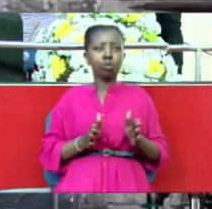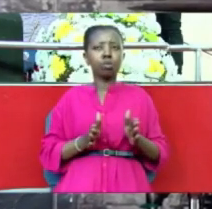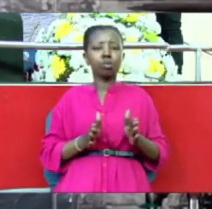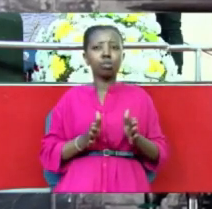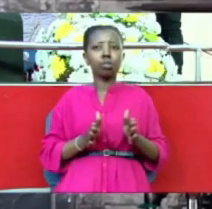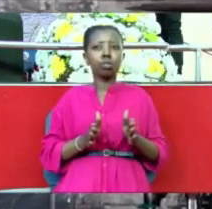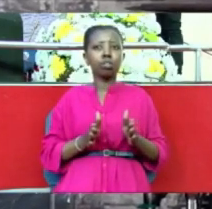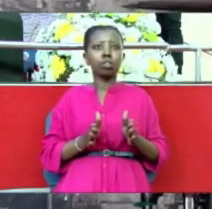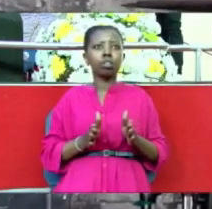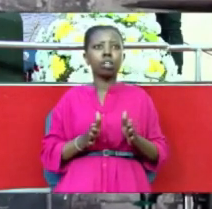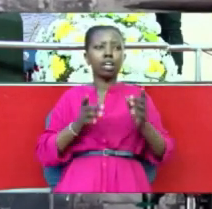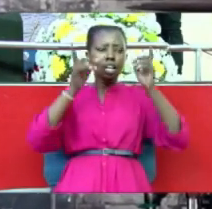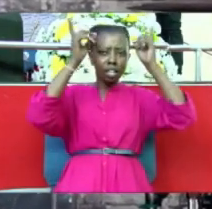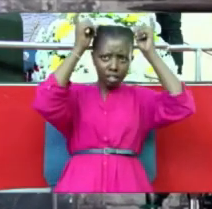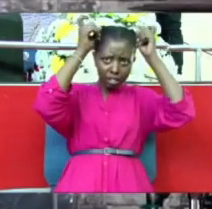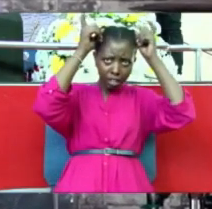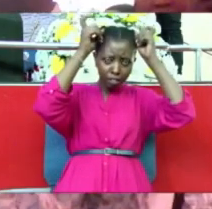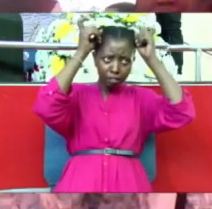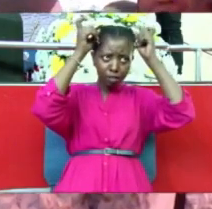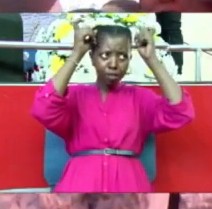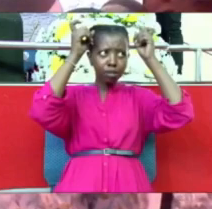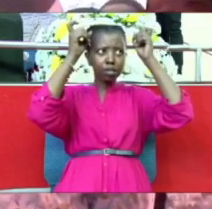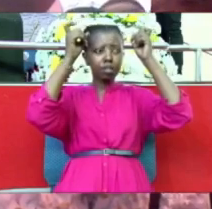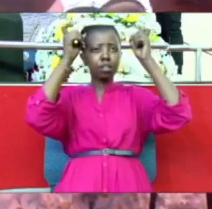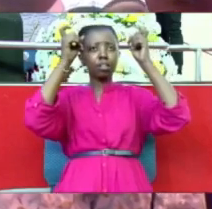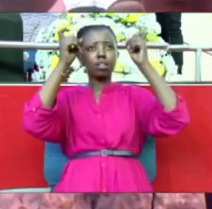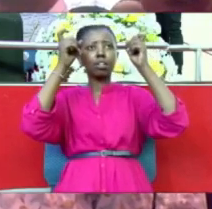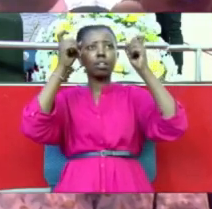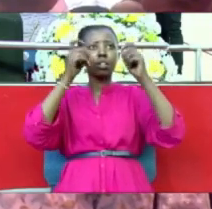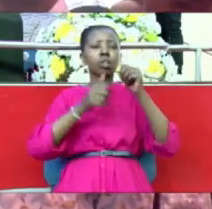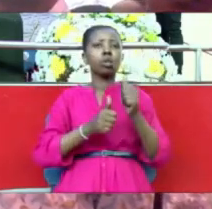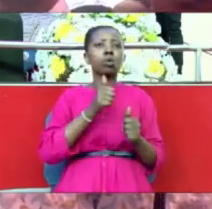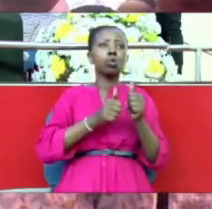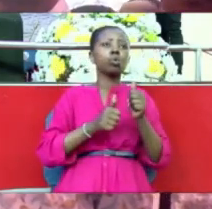Stop every personality. Demonically.